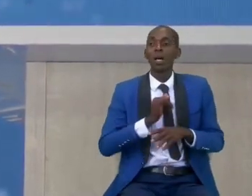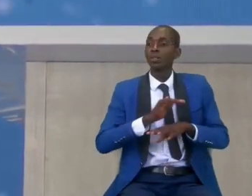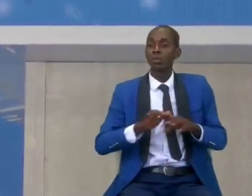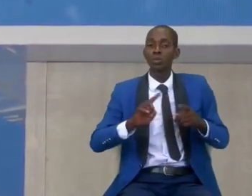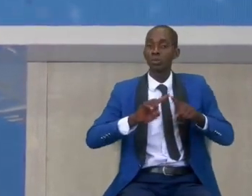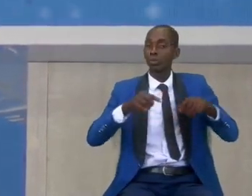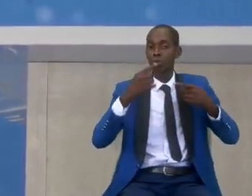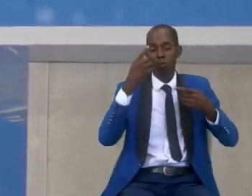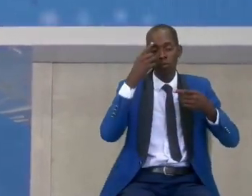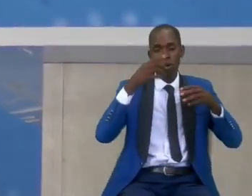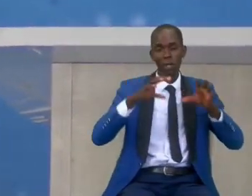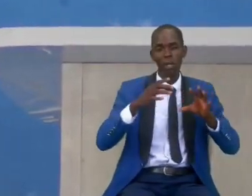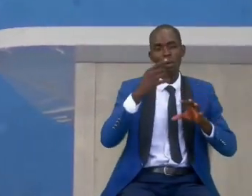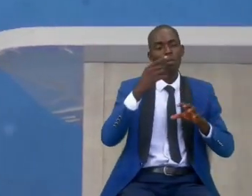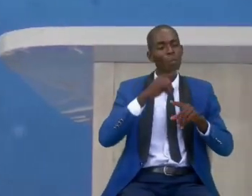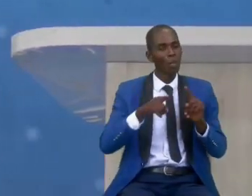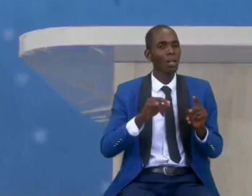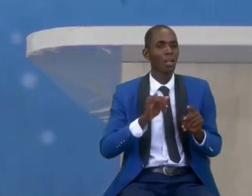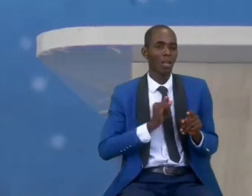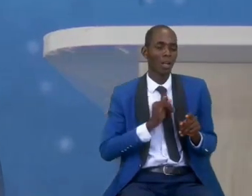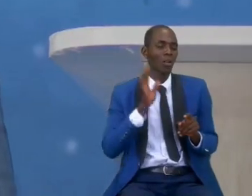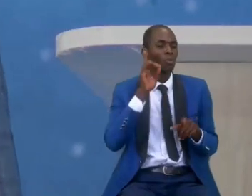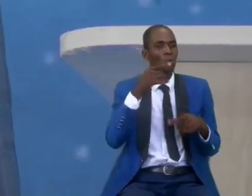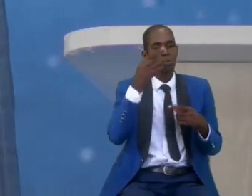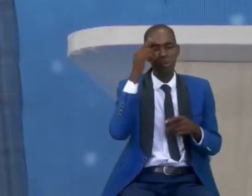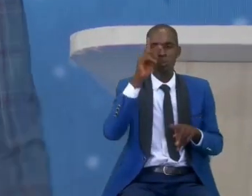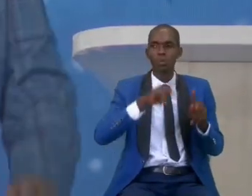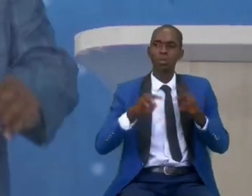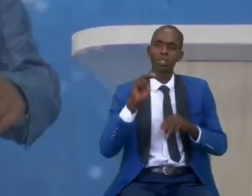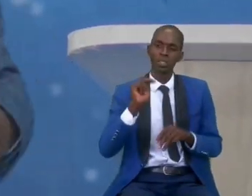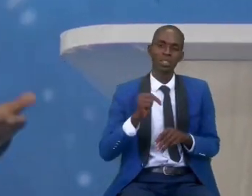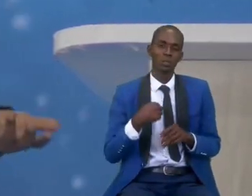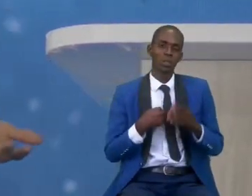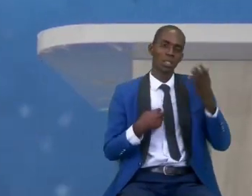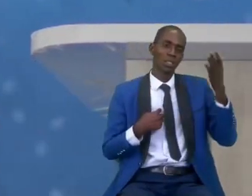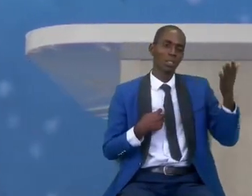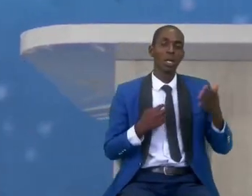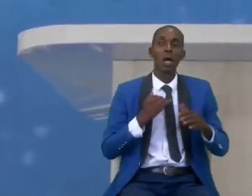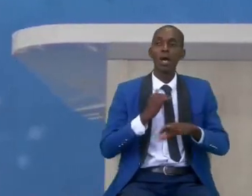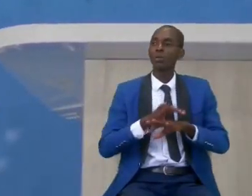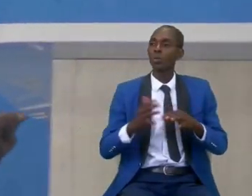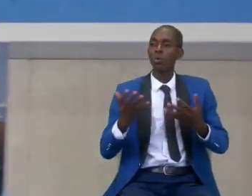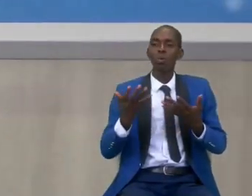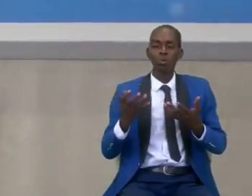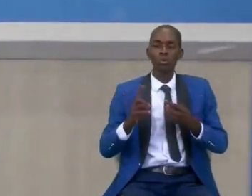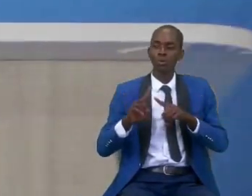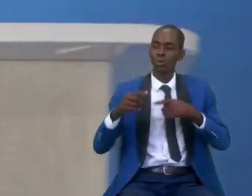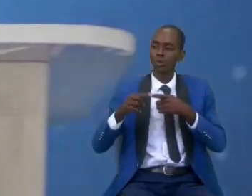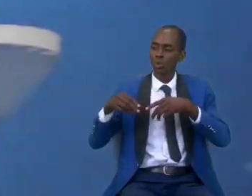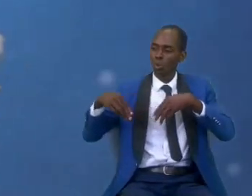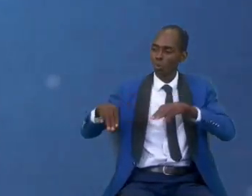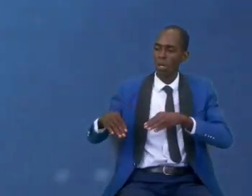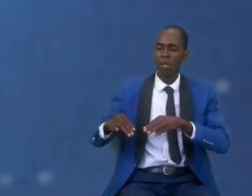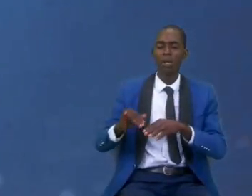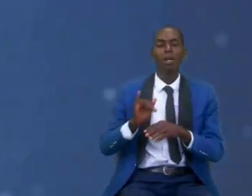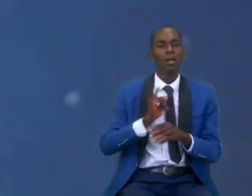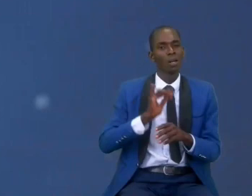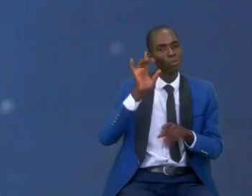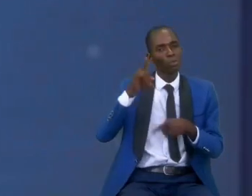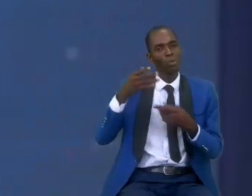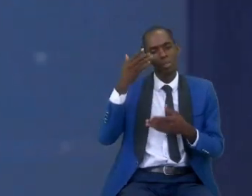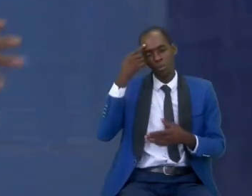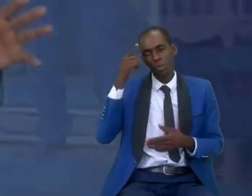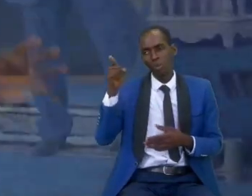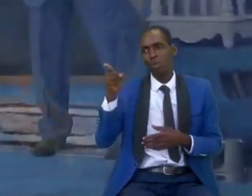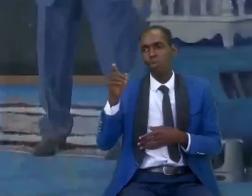go because the people who will not buy from any other person, they're looking for me. I must be there. I don't want to go